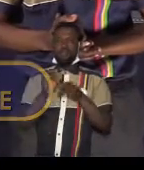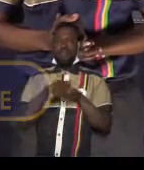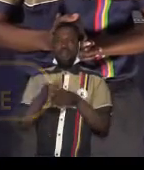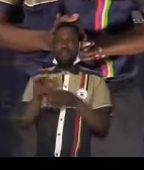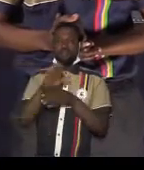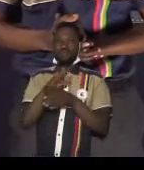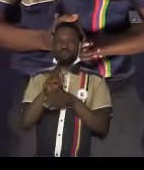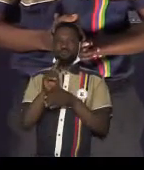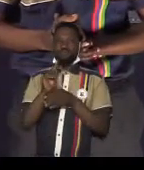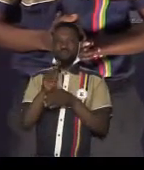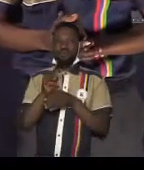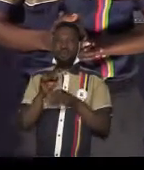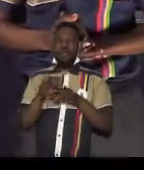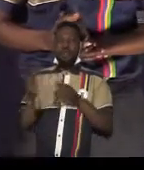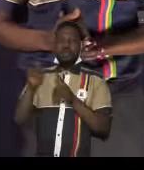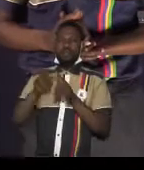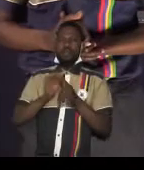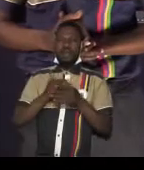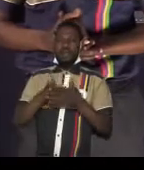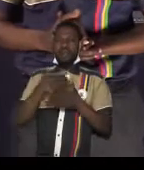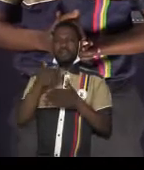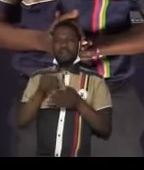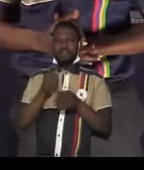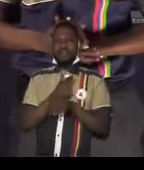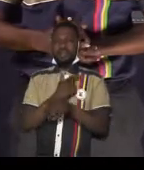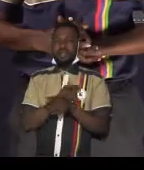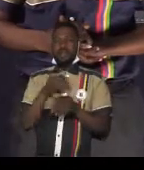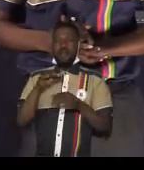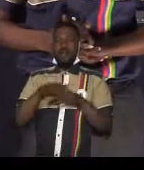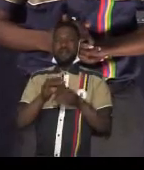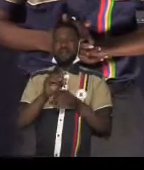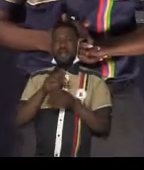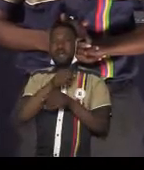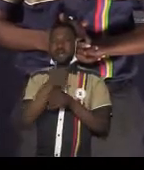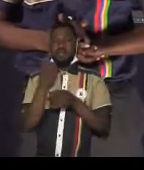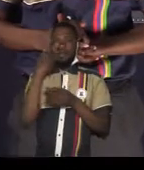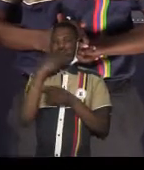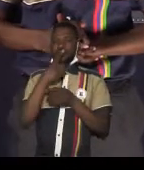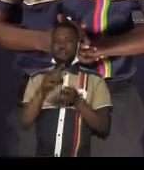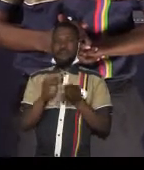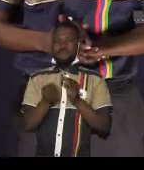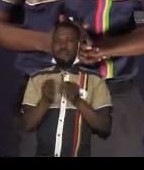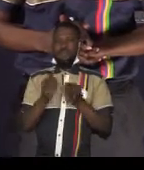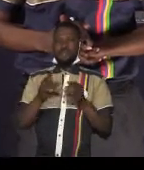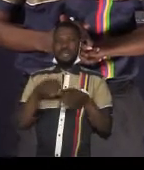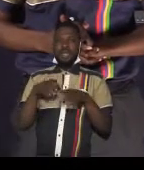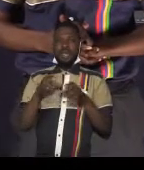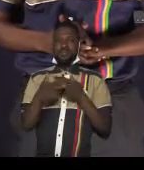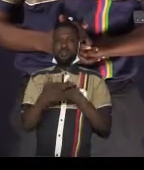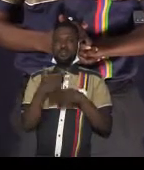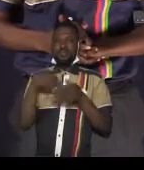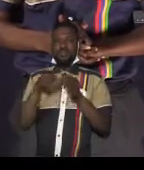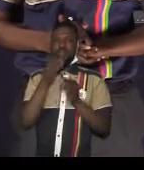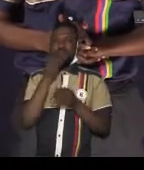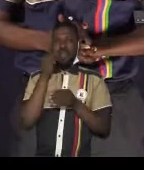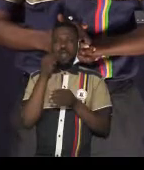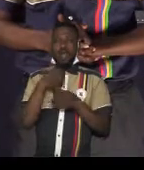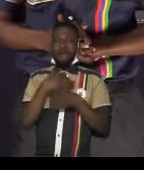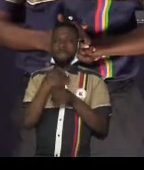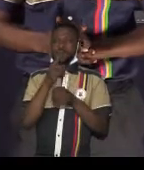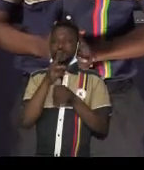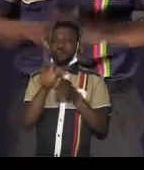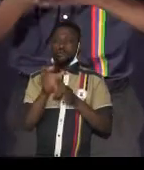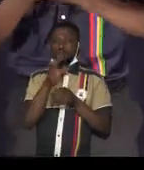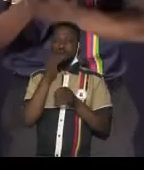our next edition, when we shall meet again on another beautifully packaged The Classroom in Your Home, make sure you do